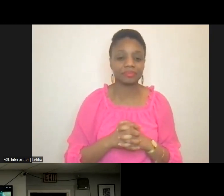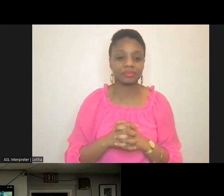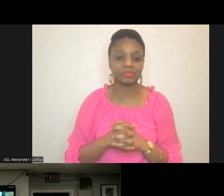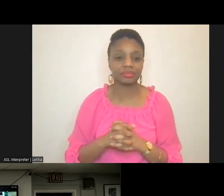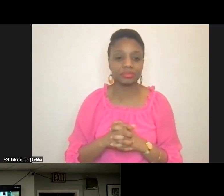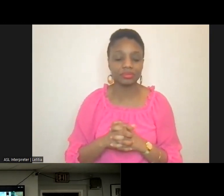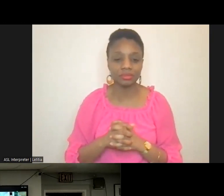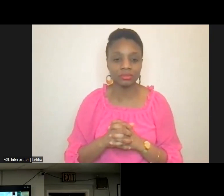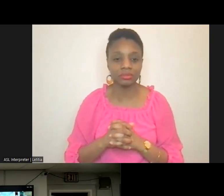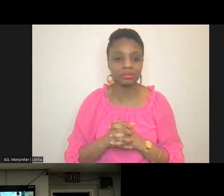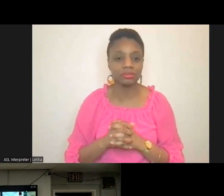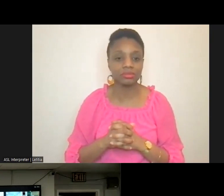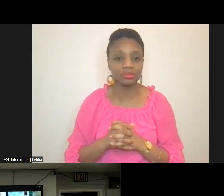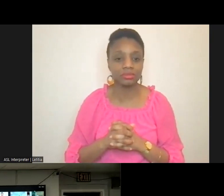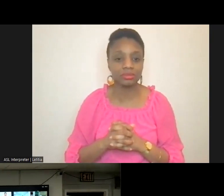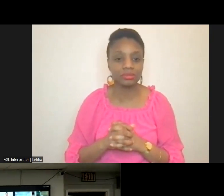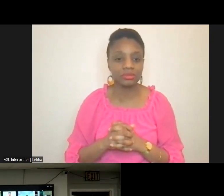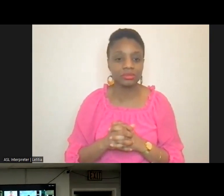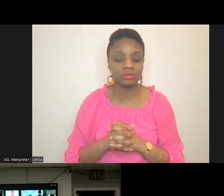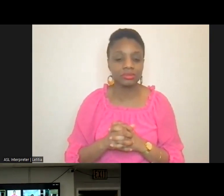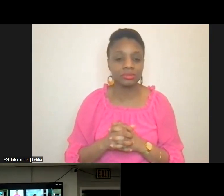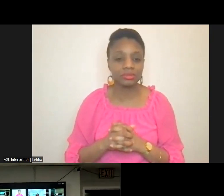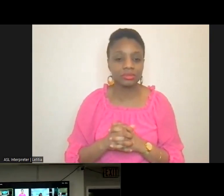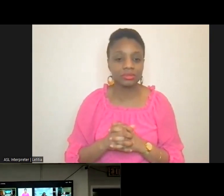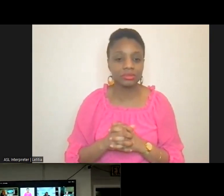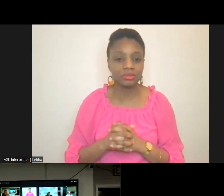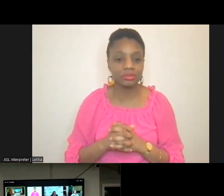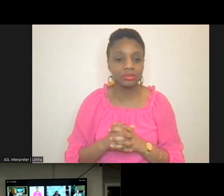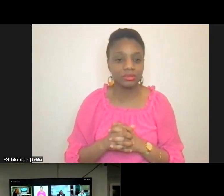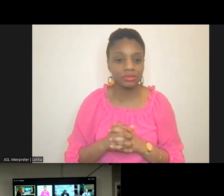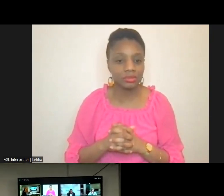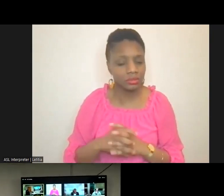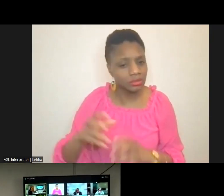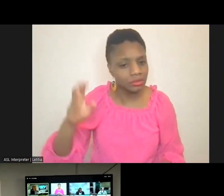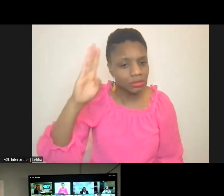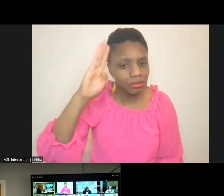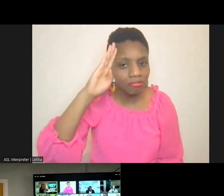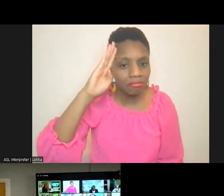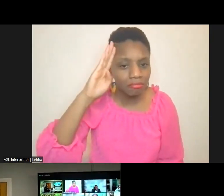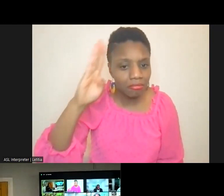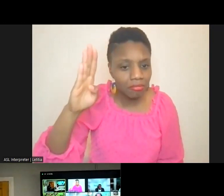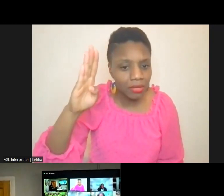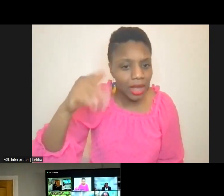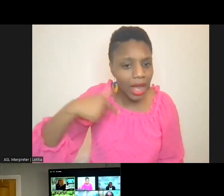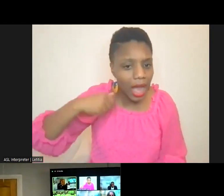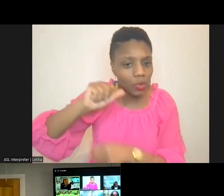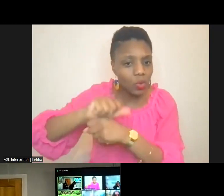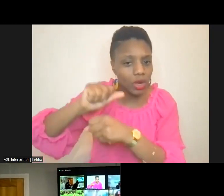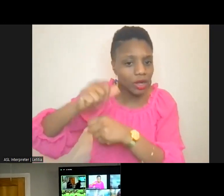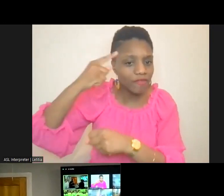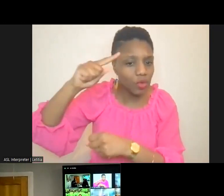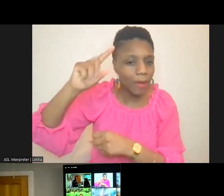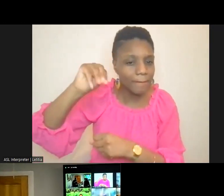And I need to introduce myself, or? Yes, please. Process. So my name is Nadia Madden. I do work for the state of Massachusetts, but